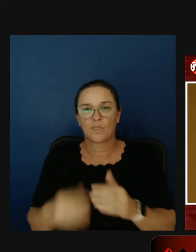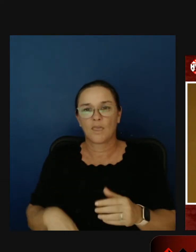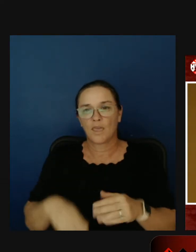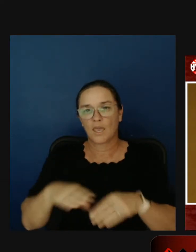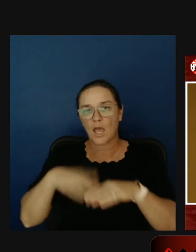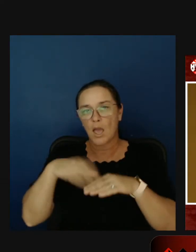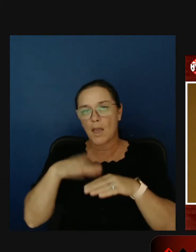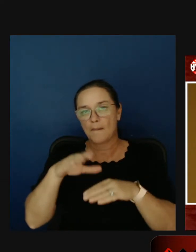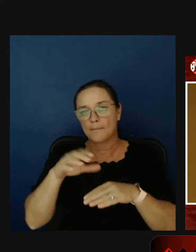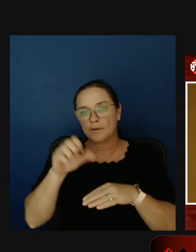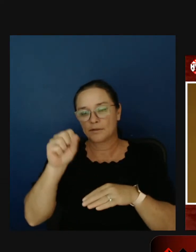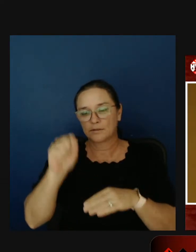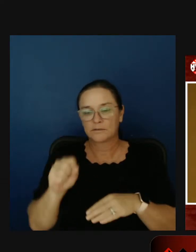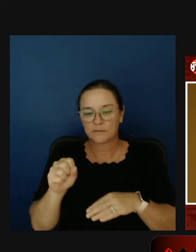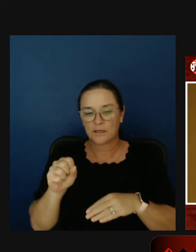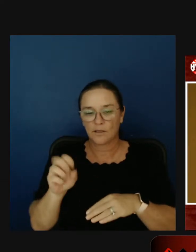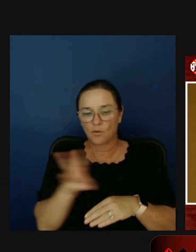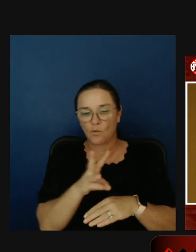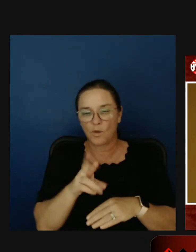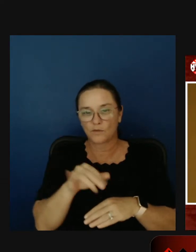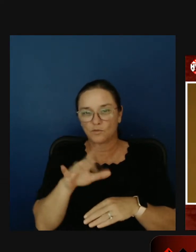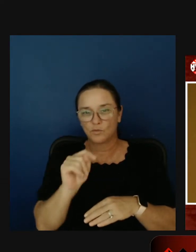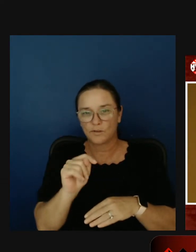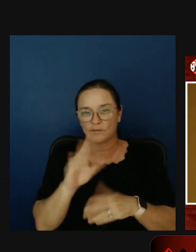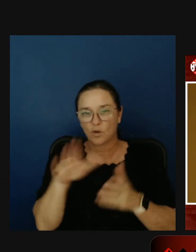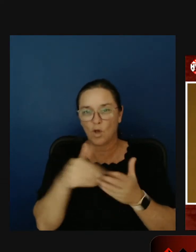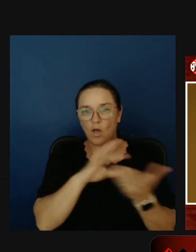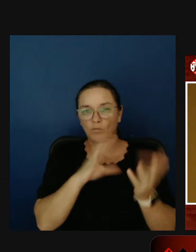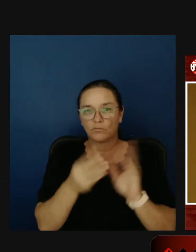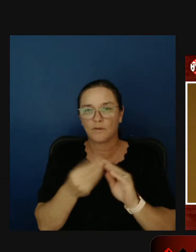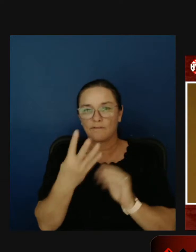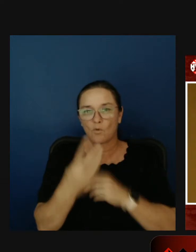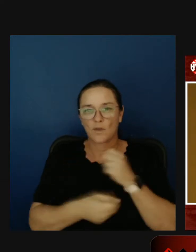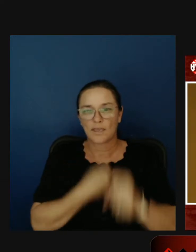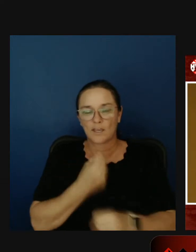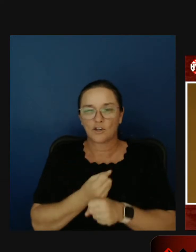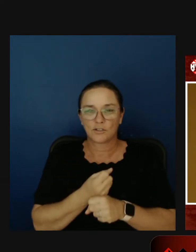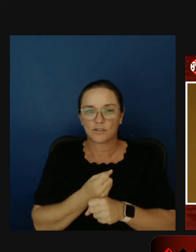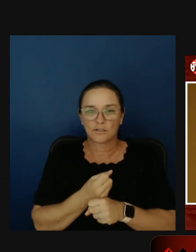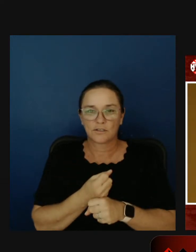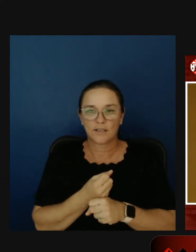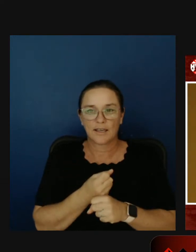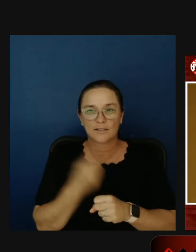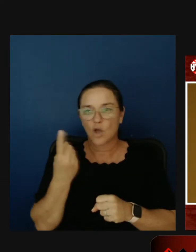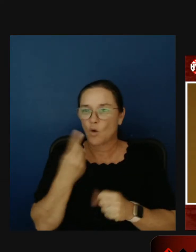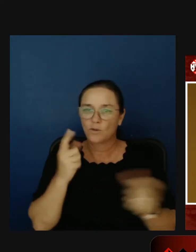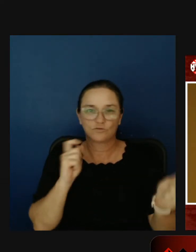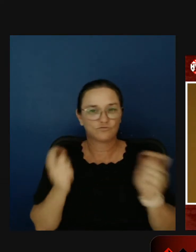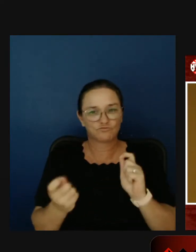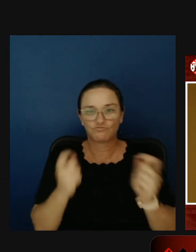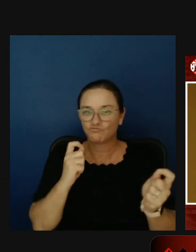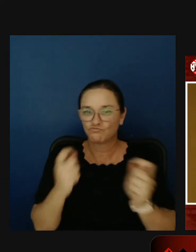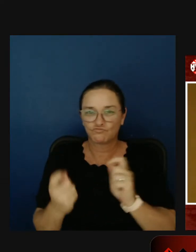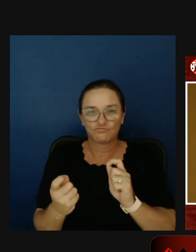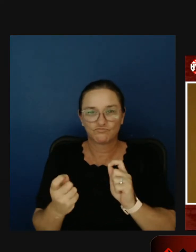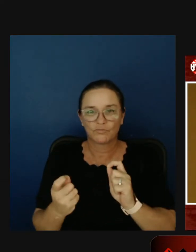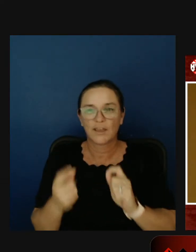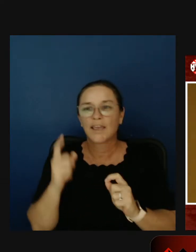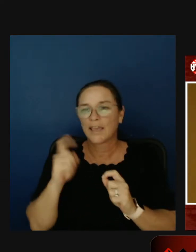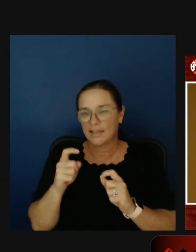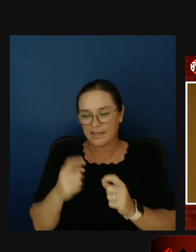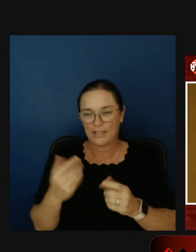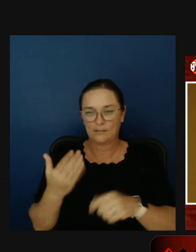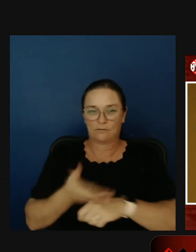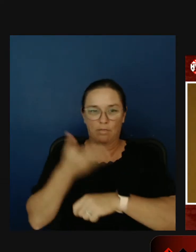zone, all in 4 years. So it's a very dynamic place that is constantly needing the